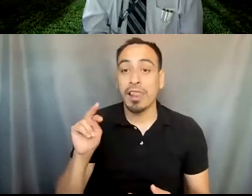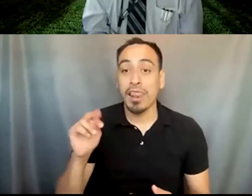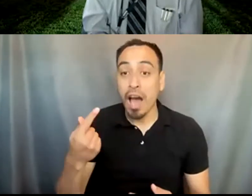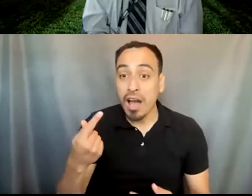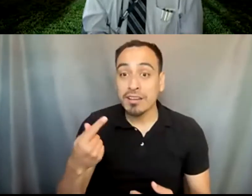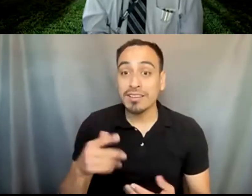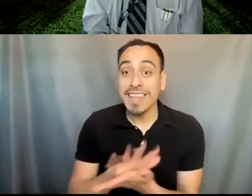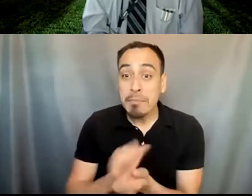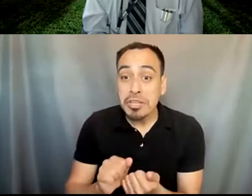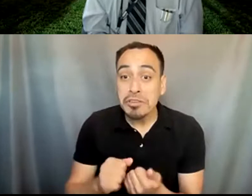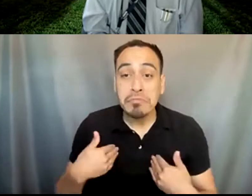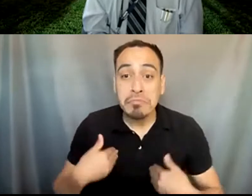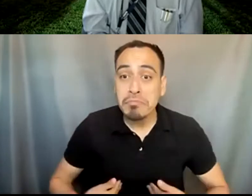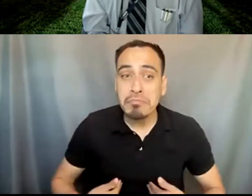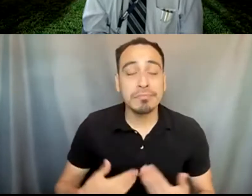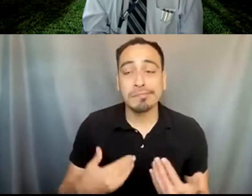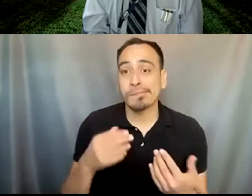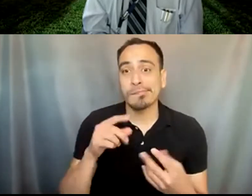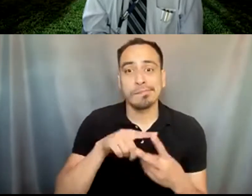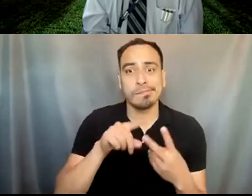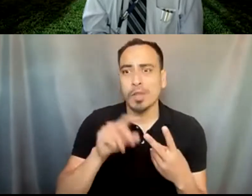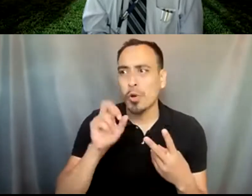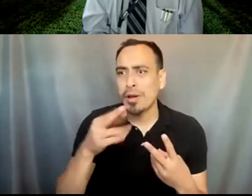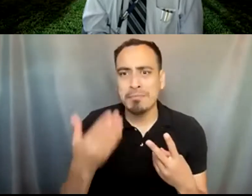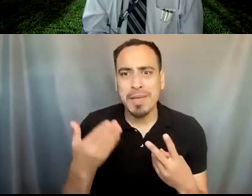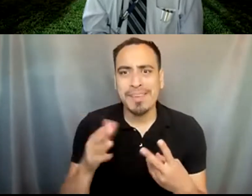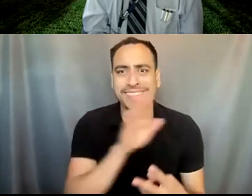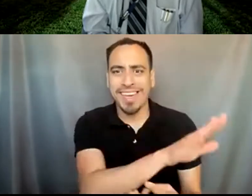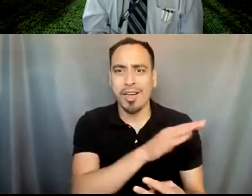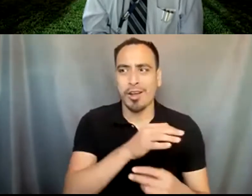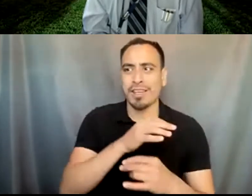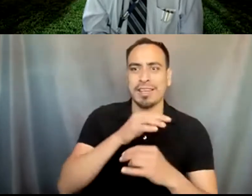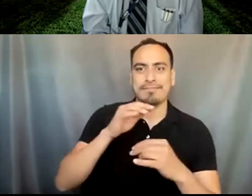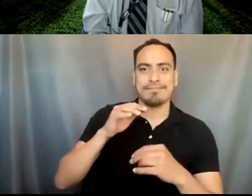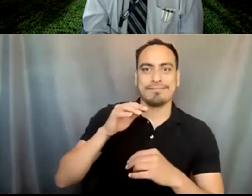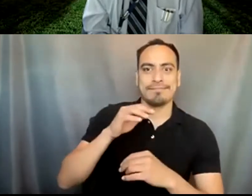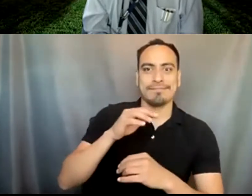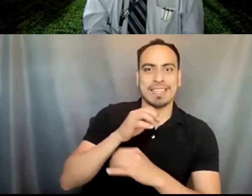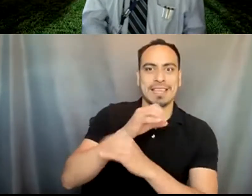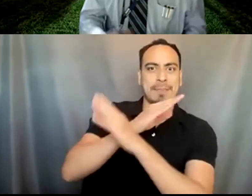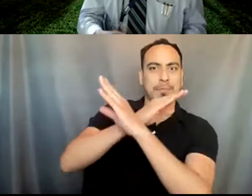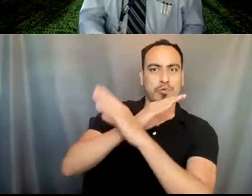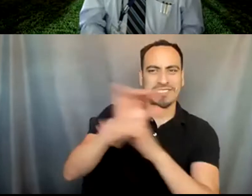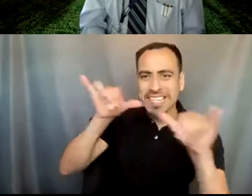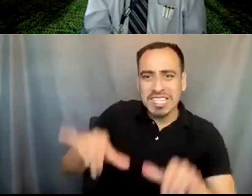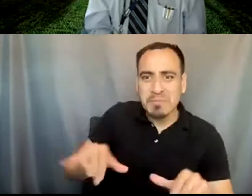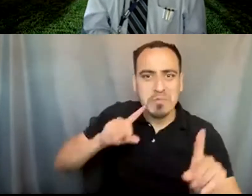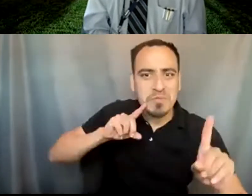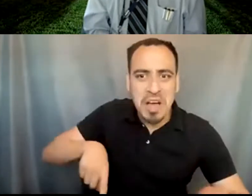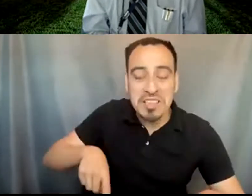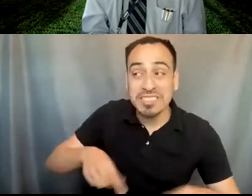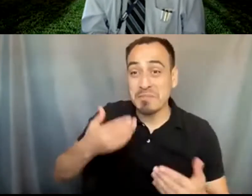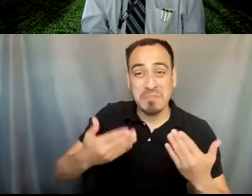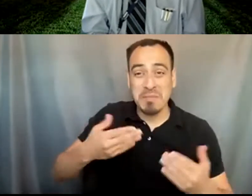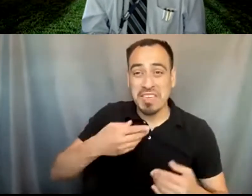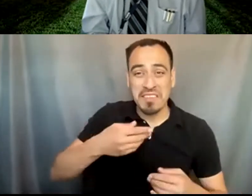COVID-19, or whether it's the immunologic response to the virus that hasn't totally